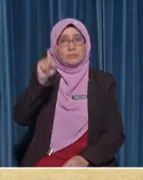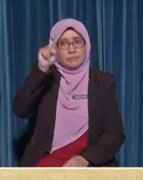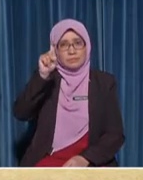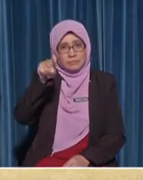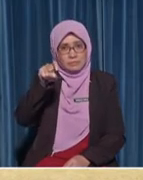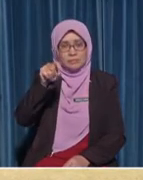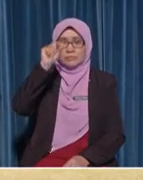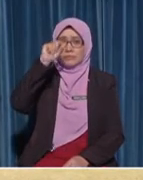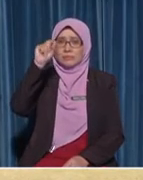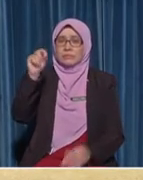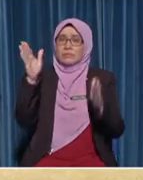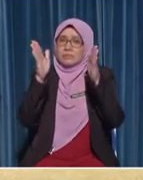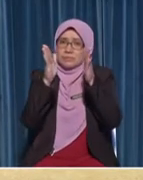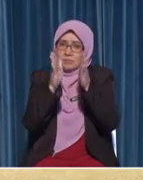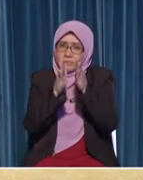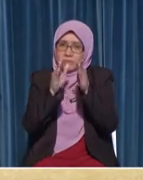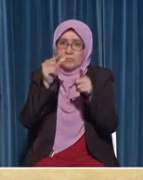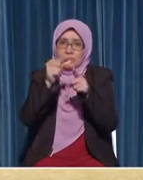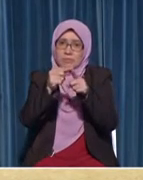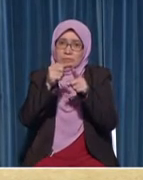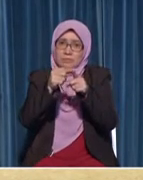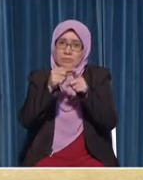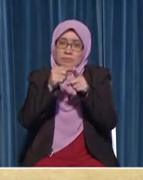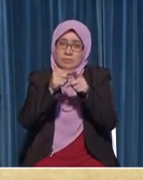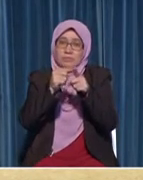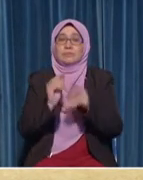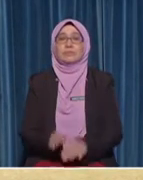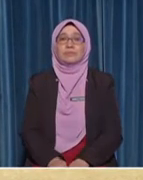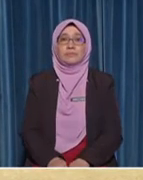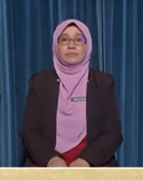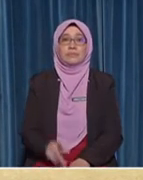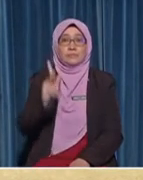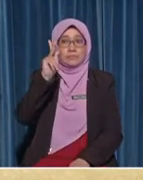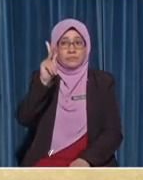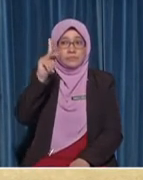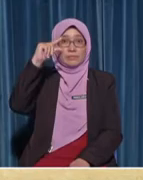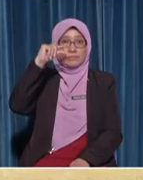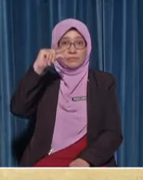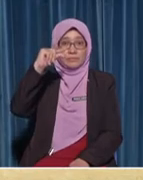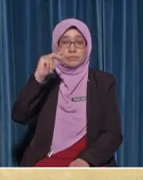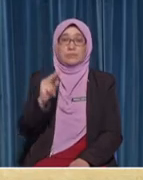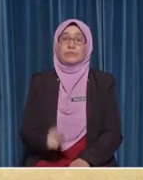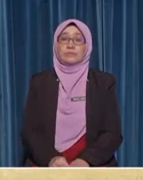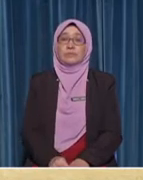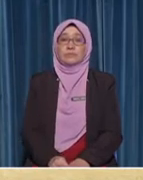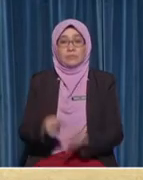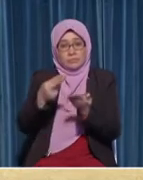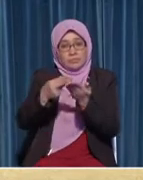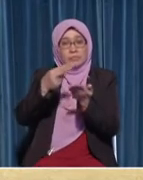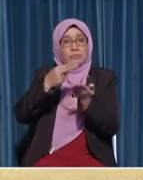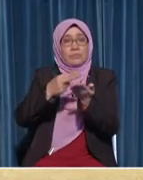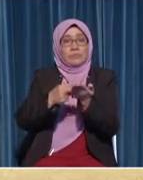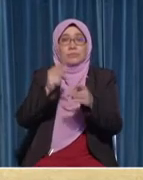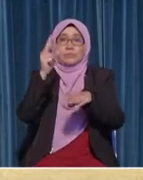written in small letters. Kilogram is the unit of